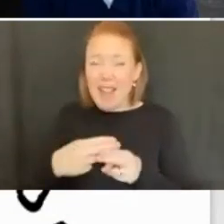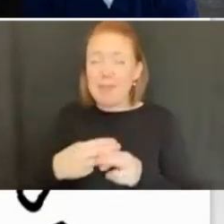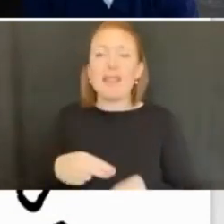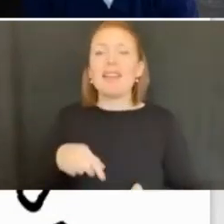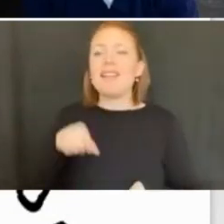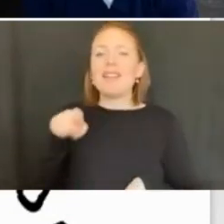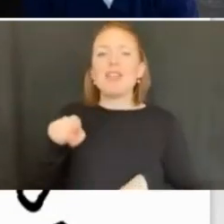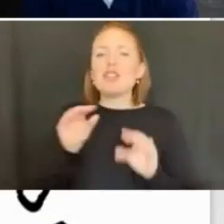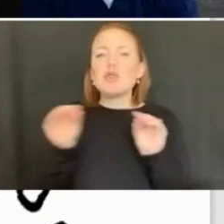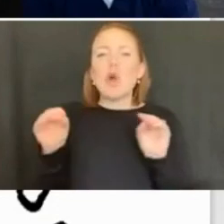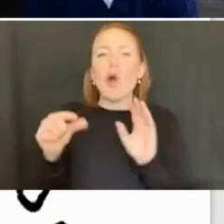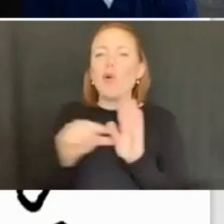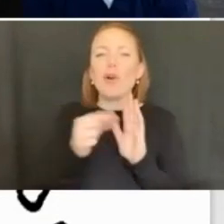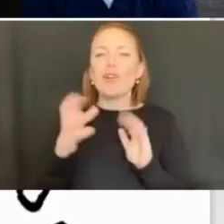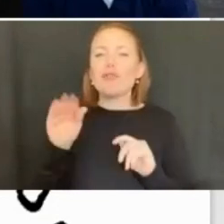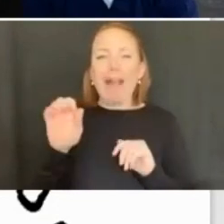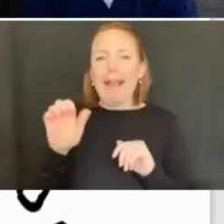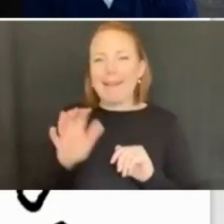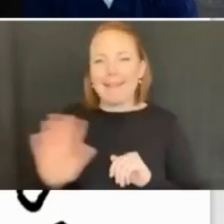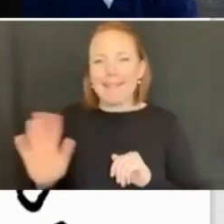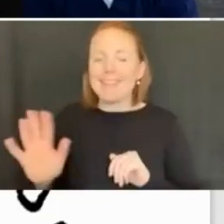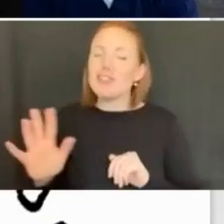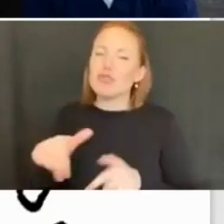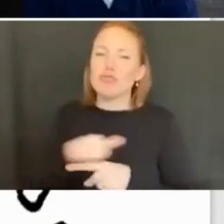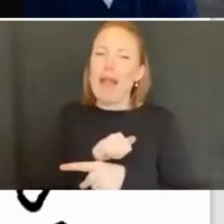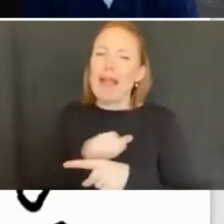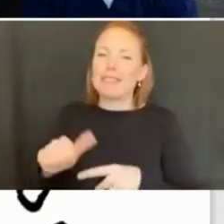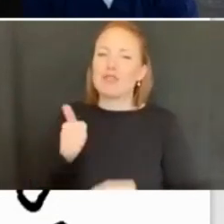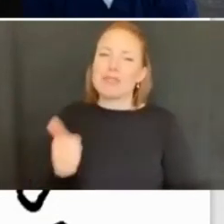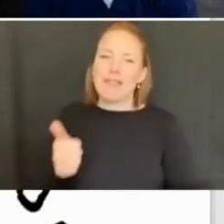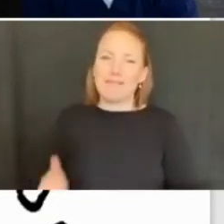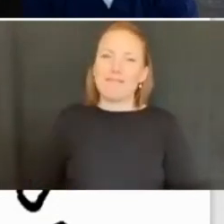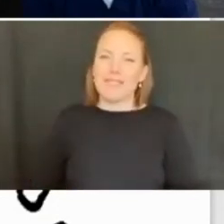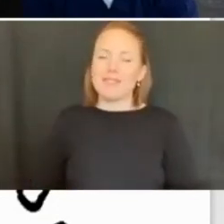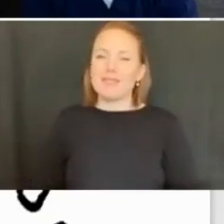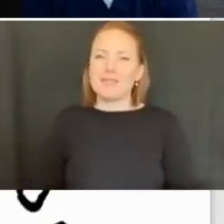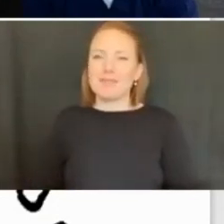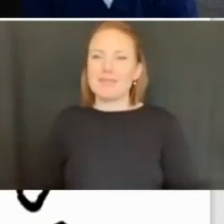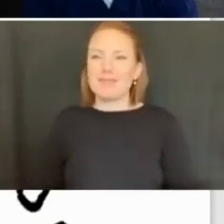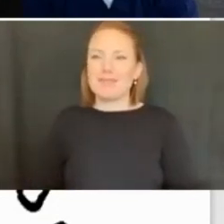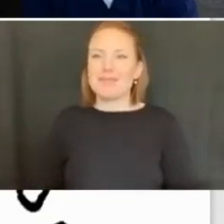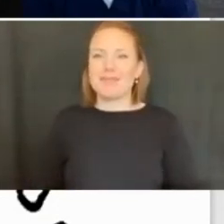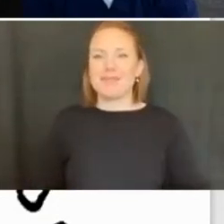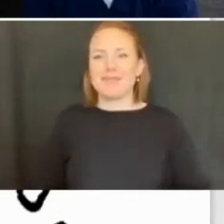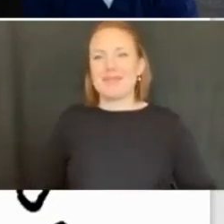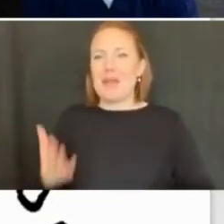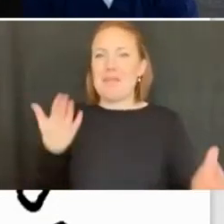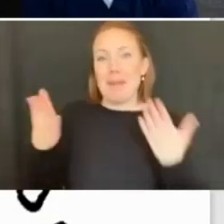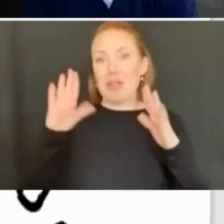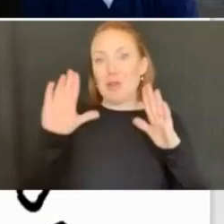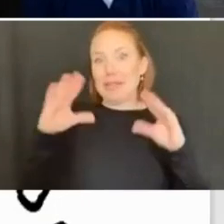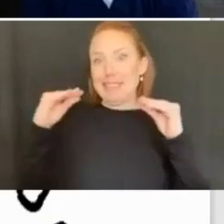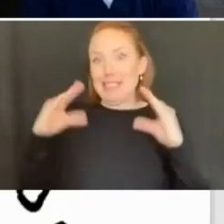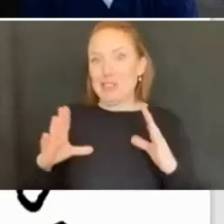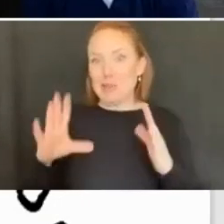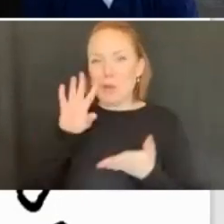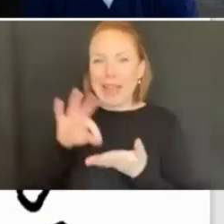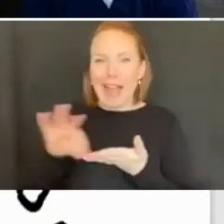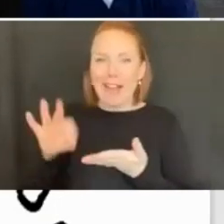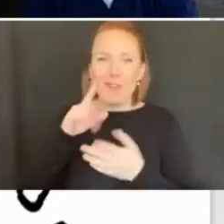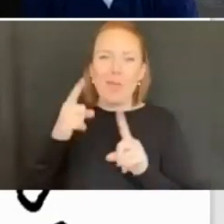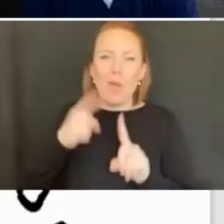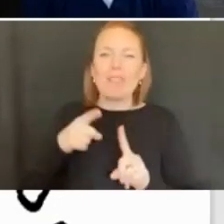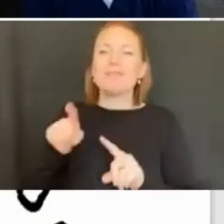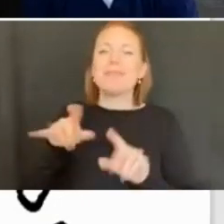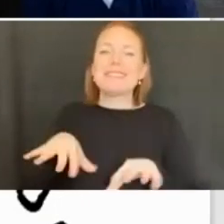graded, at least not by us. Maybe your teacher wants to use it as some sort of completion, but take your time and write